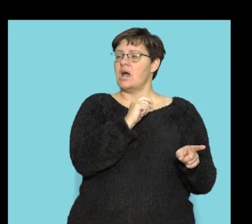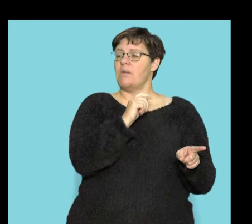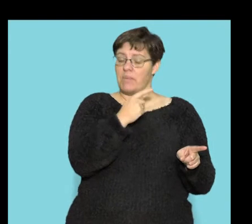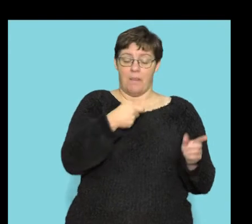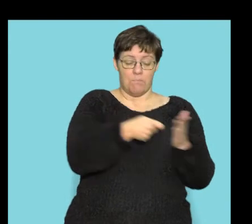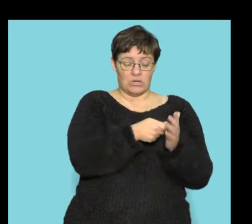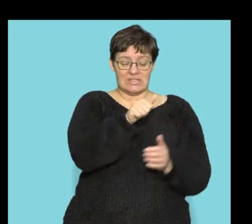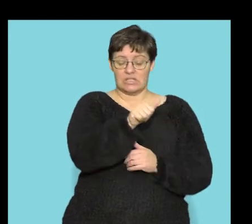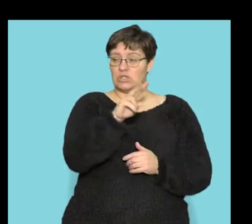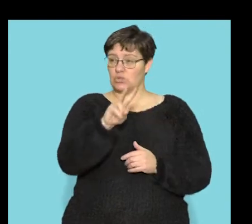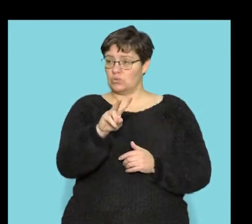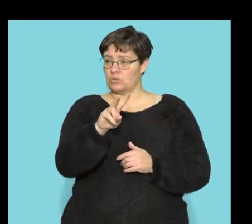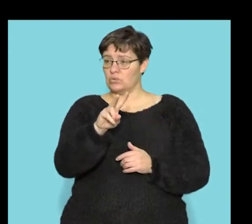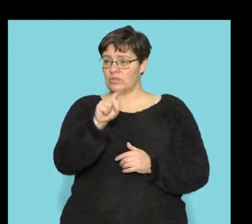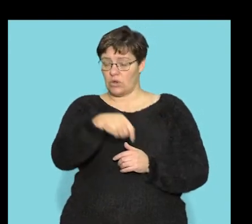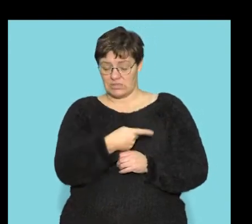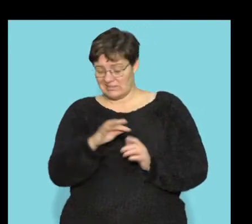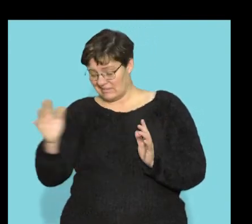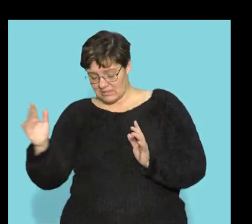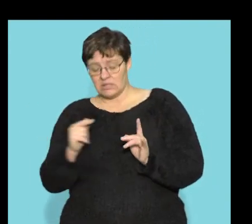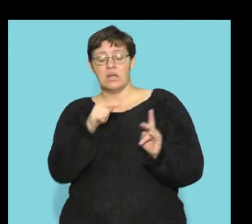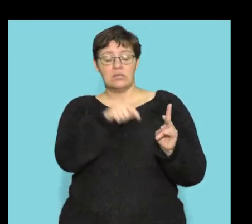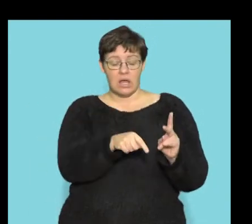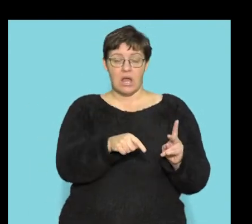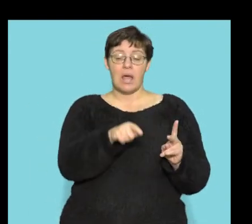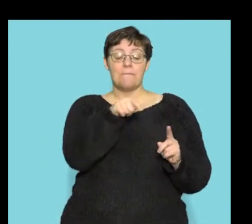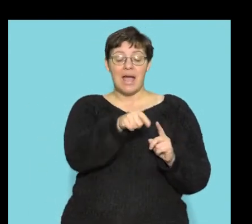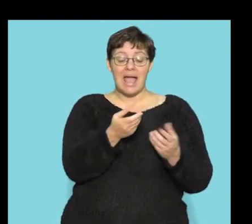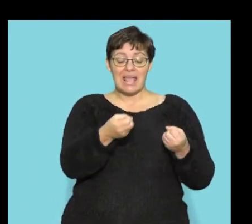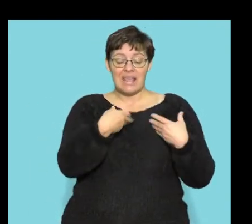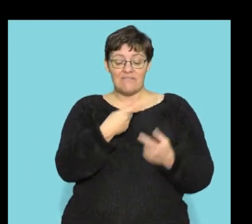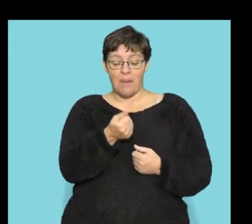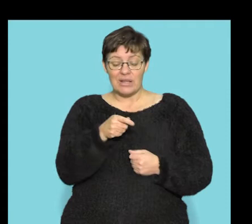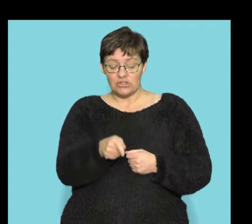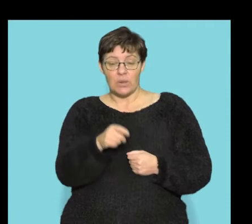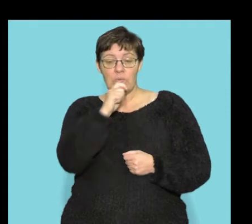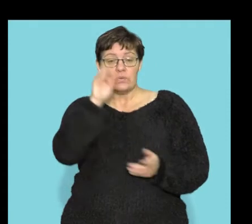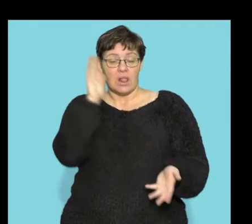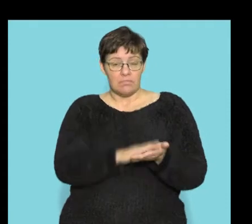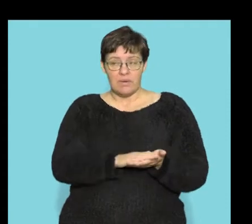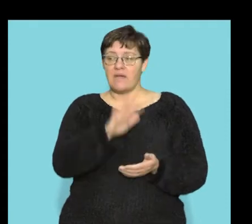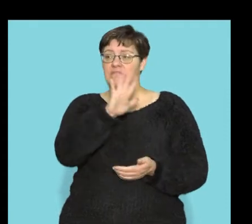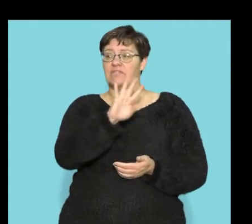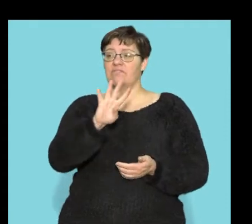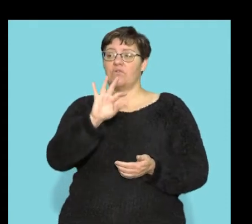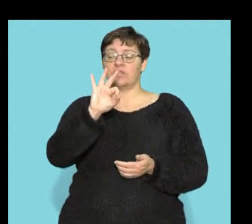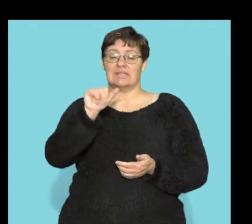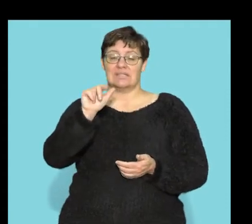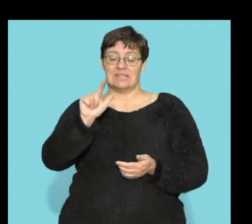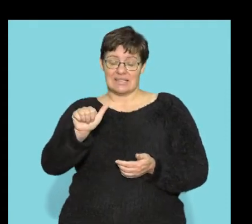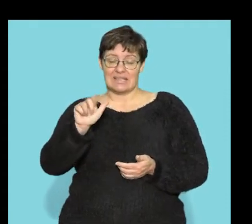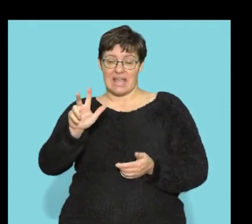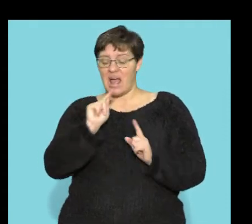62,540, but the amount that you used, the moment that figure is given to you, that becomes the final figure for your income